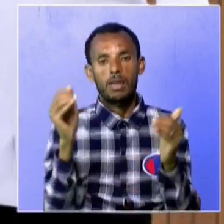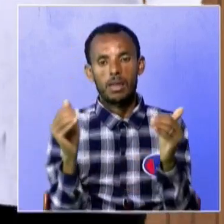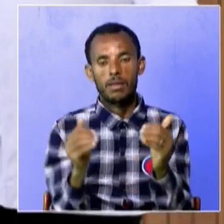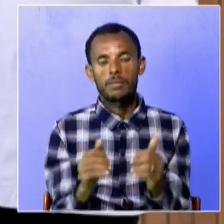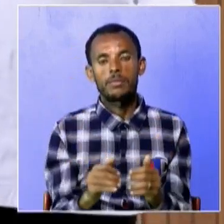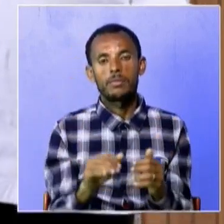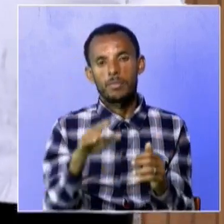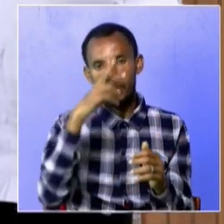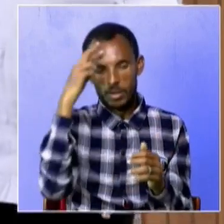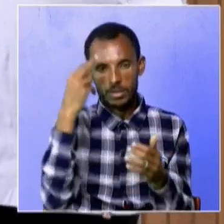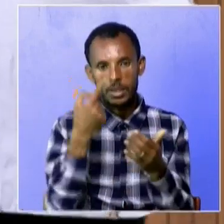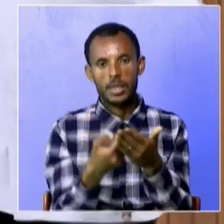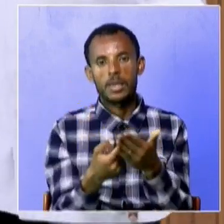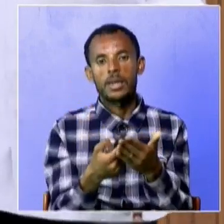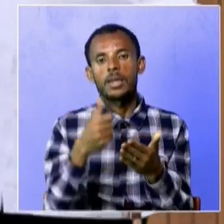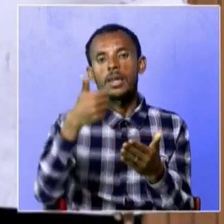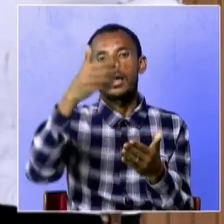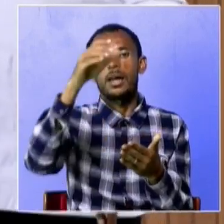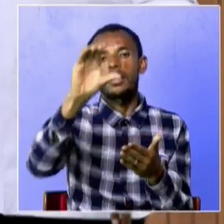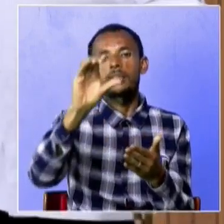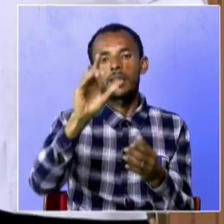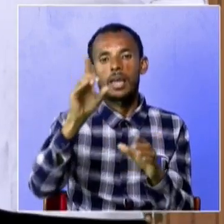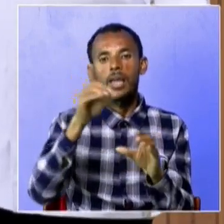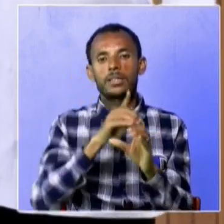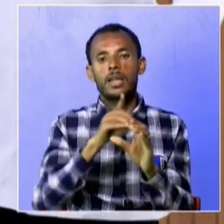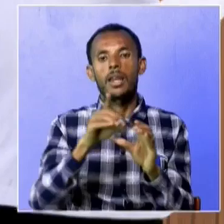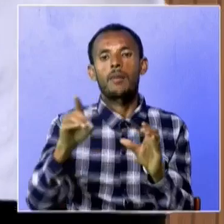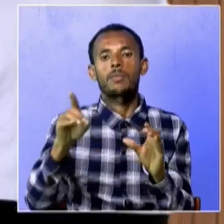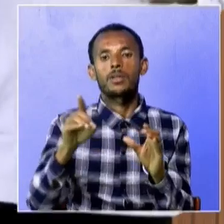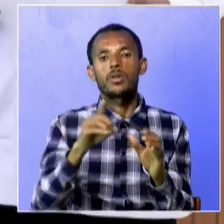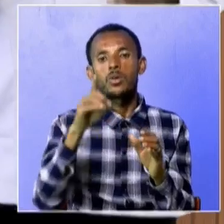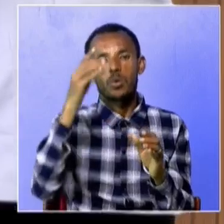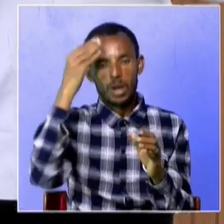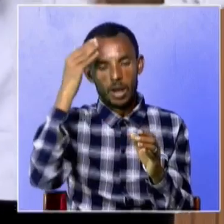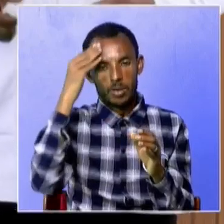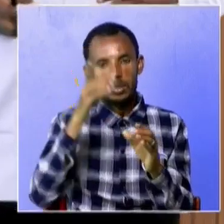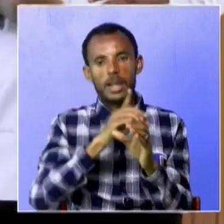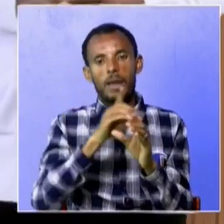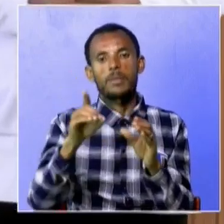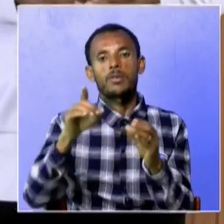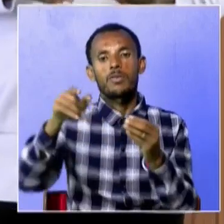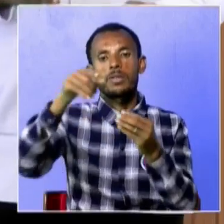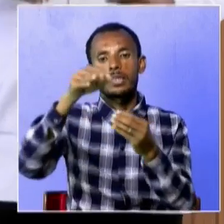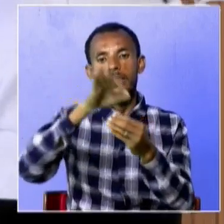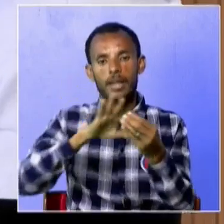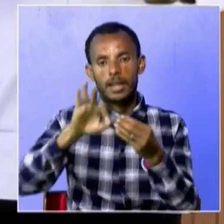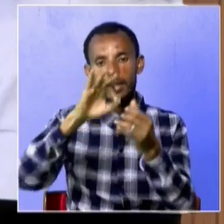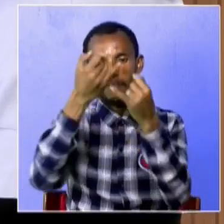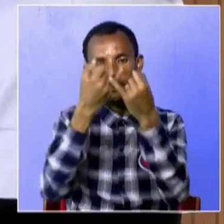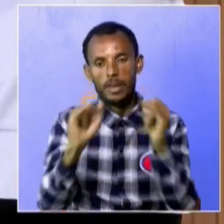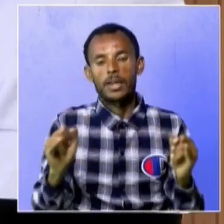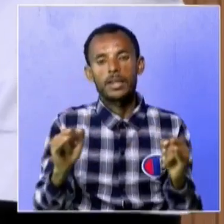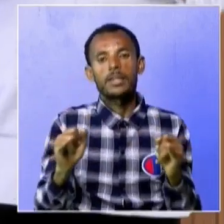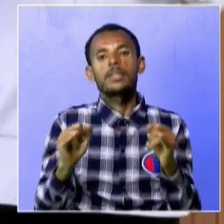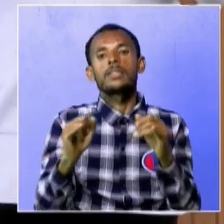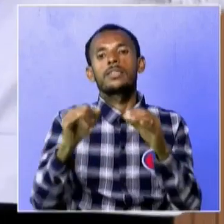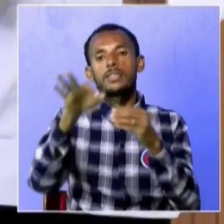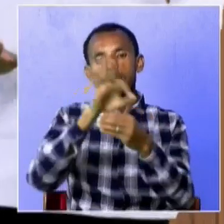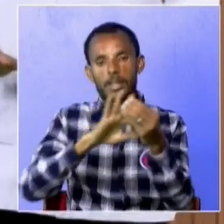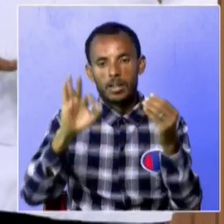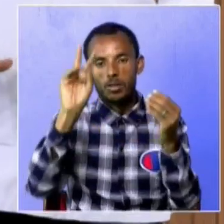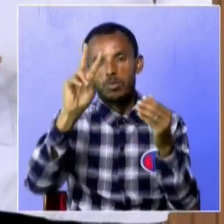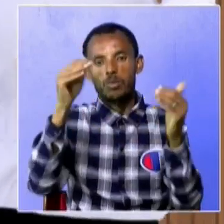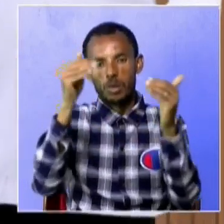okay? Because here AC is a diameter. You all know that the diameter of a circle divides the circle into two